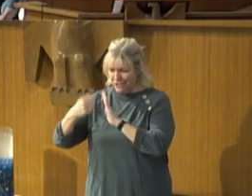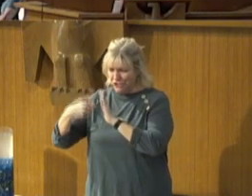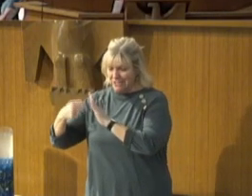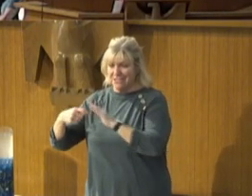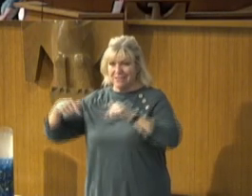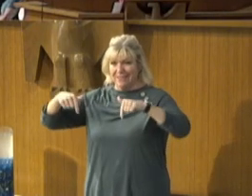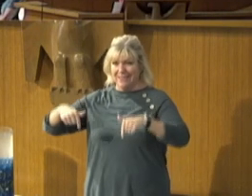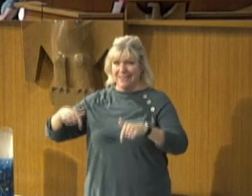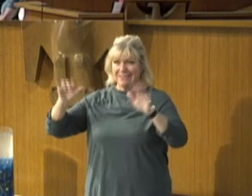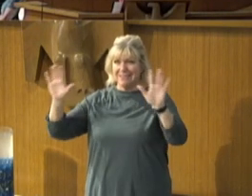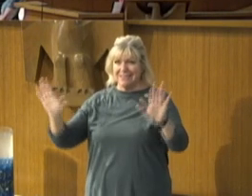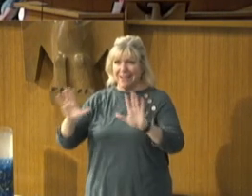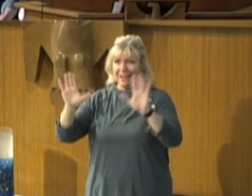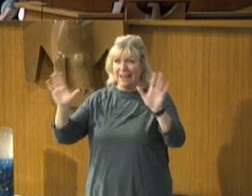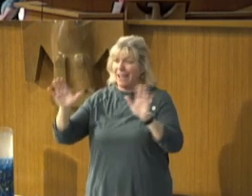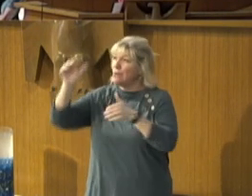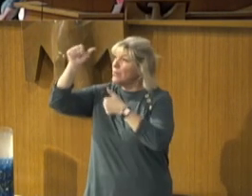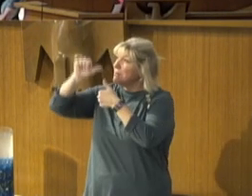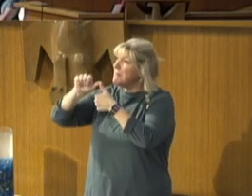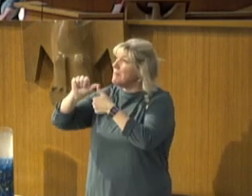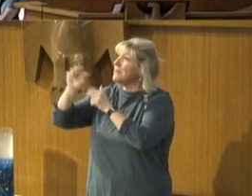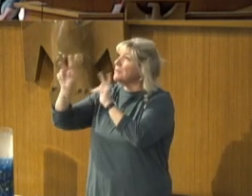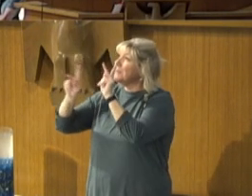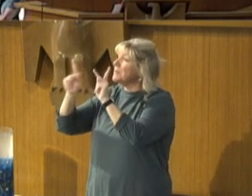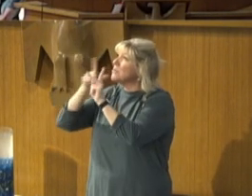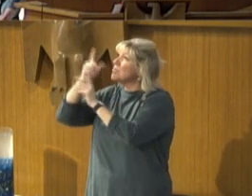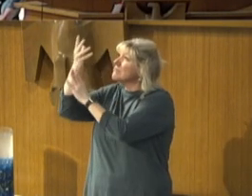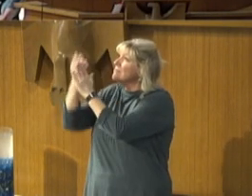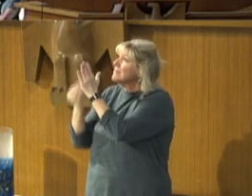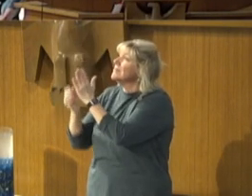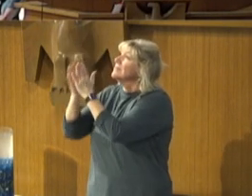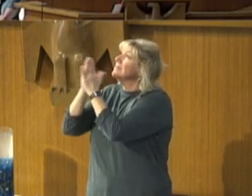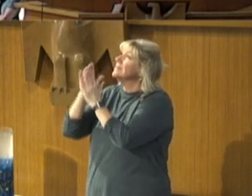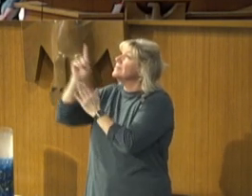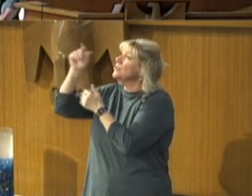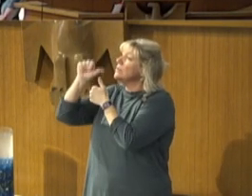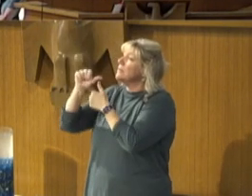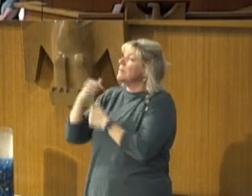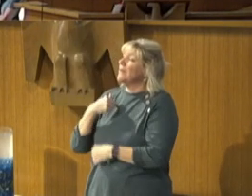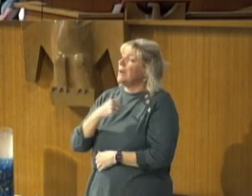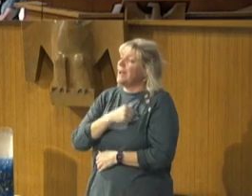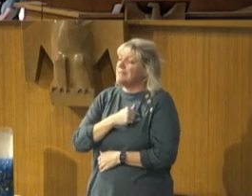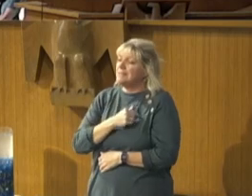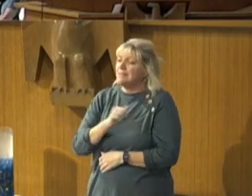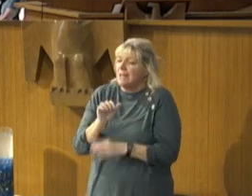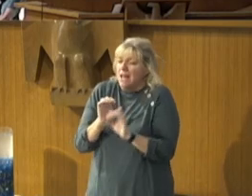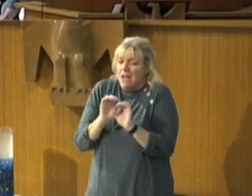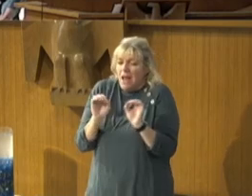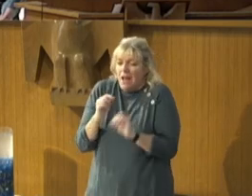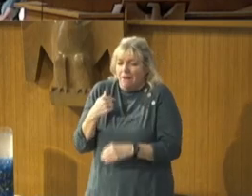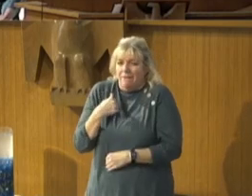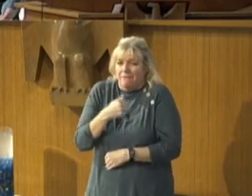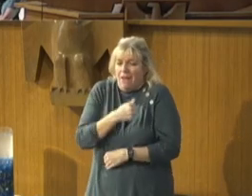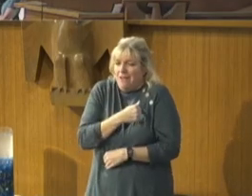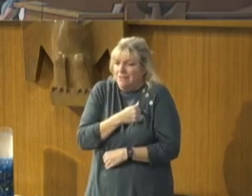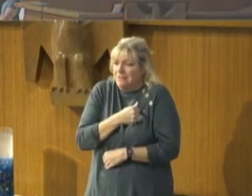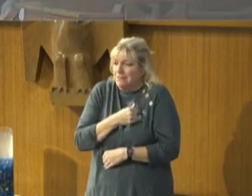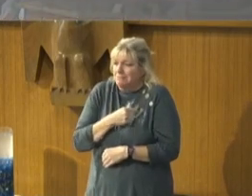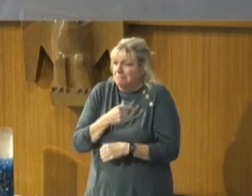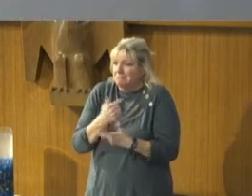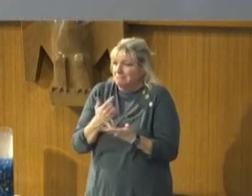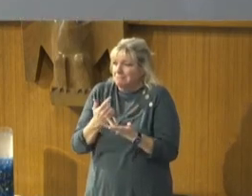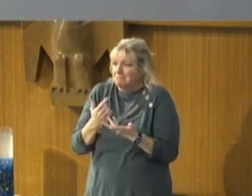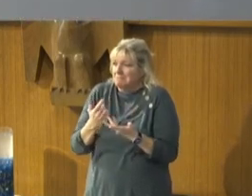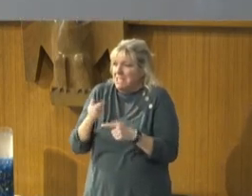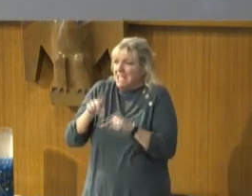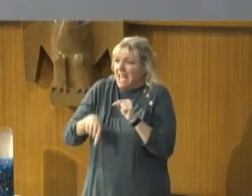and reflection, we pray that you would remind us that none of us are outside of your redemptive reach. We pray